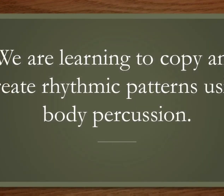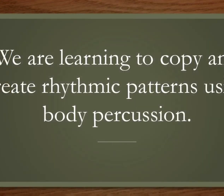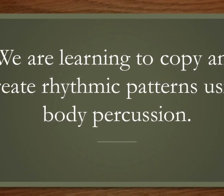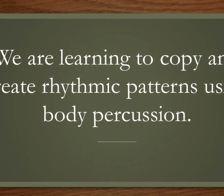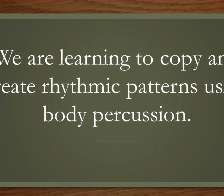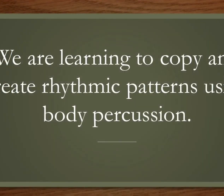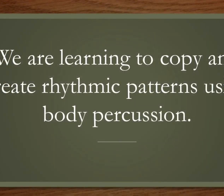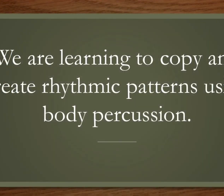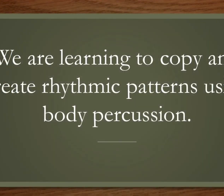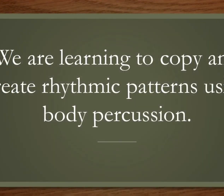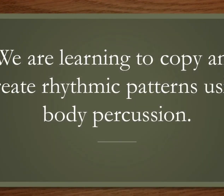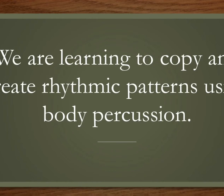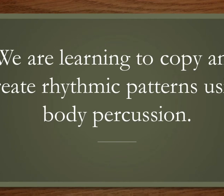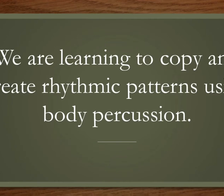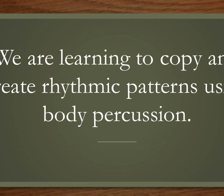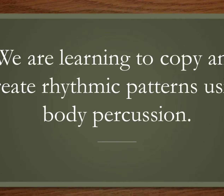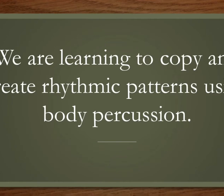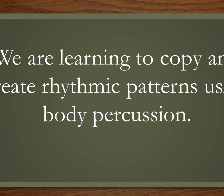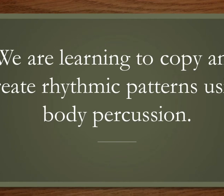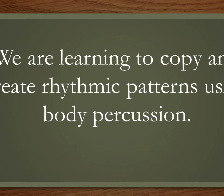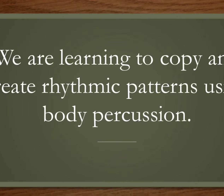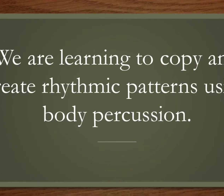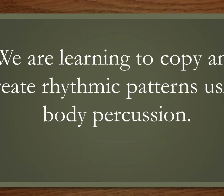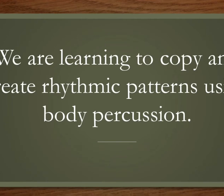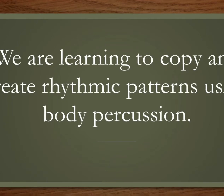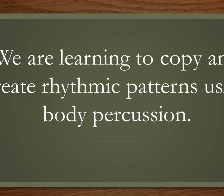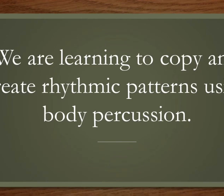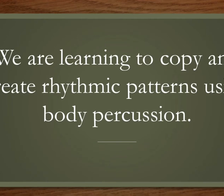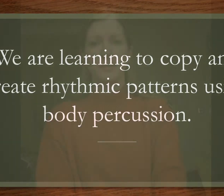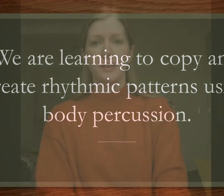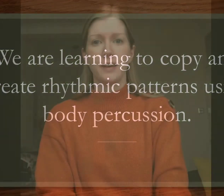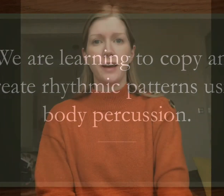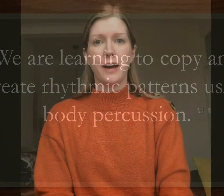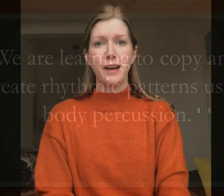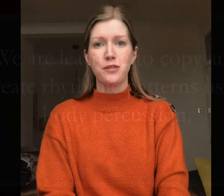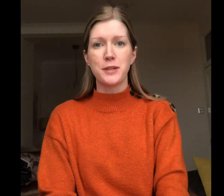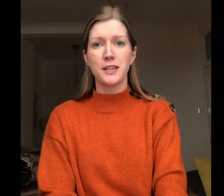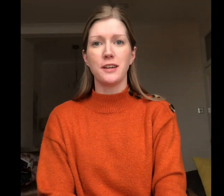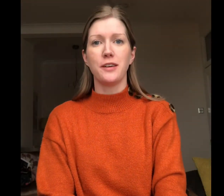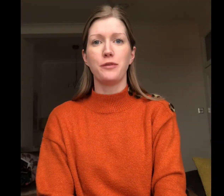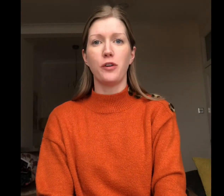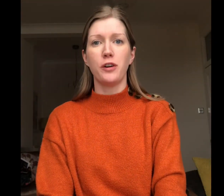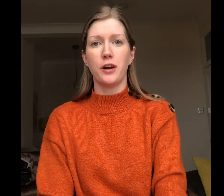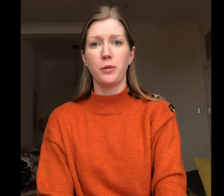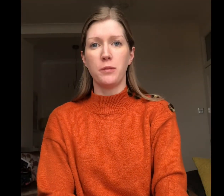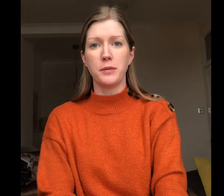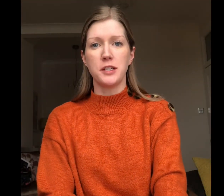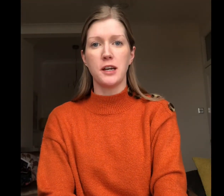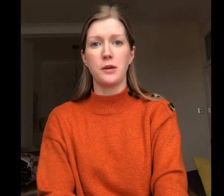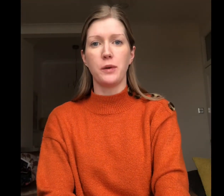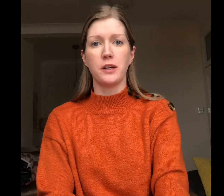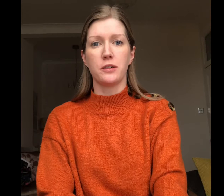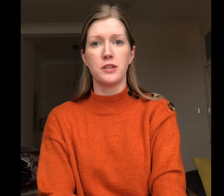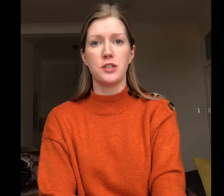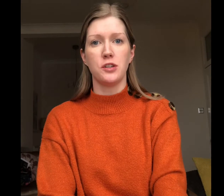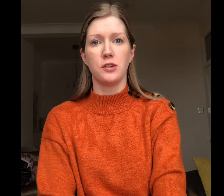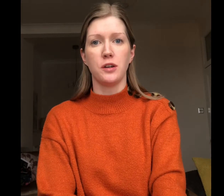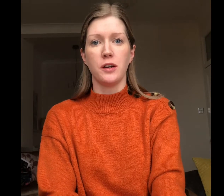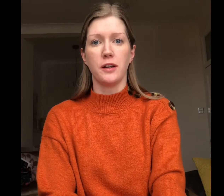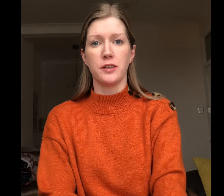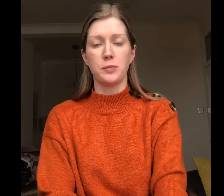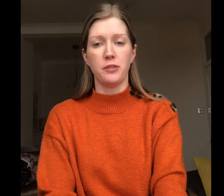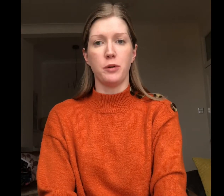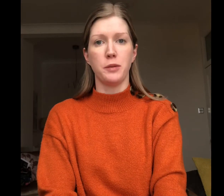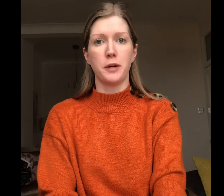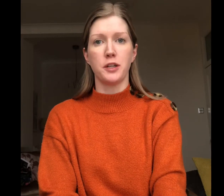This week, we are learning to use body percussion to create patterns. Hi everybody. For our warm-up today, we are going to do